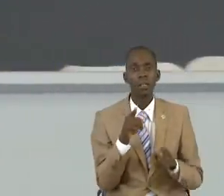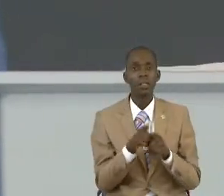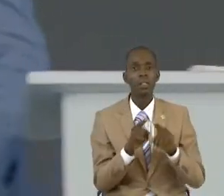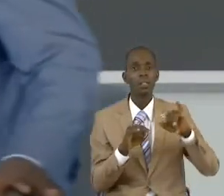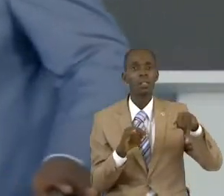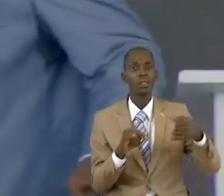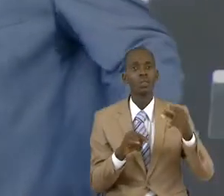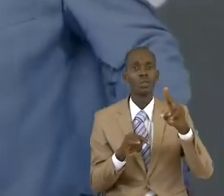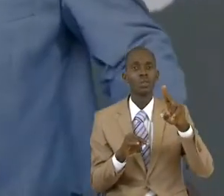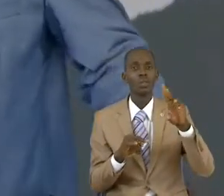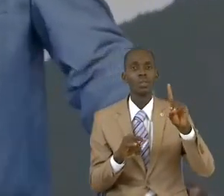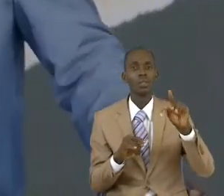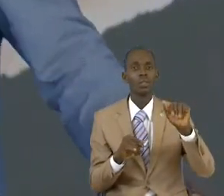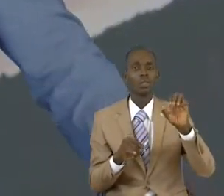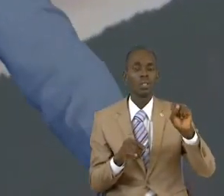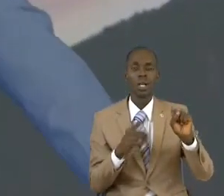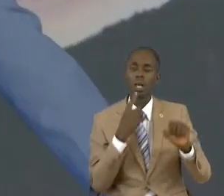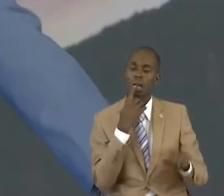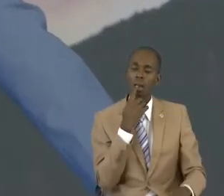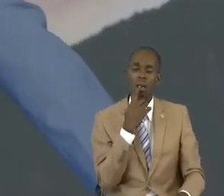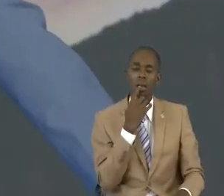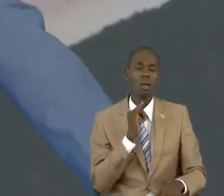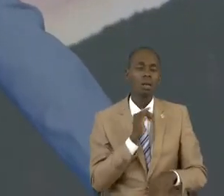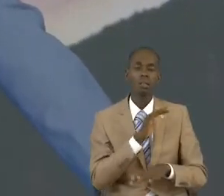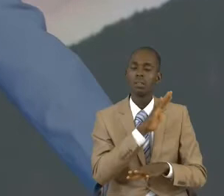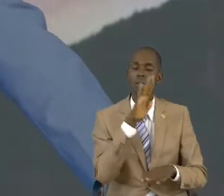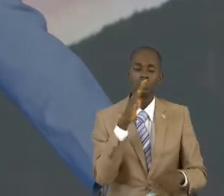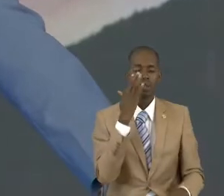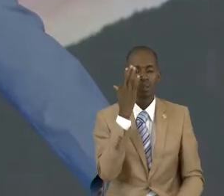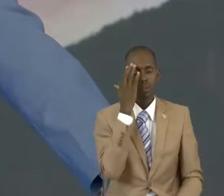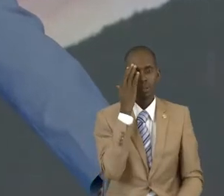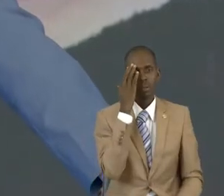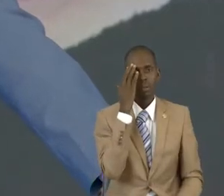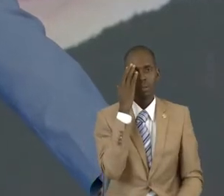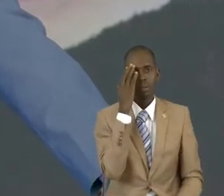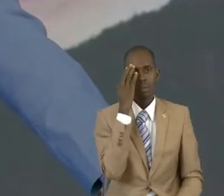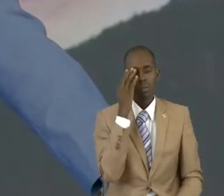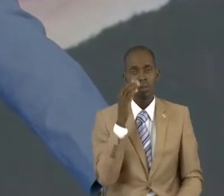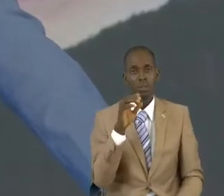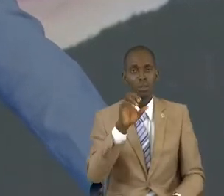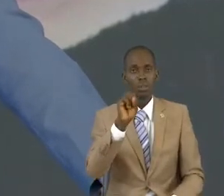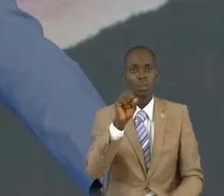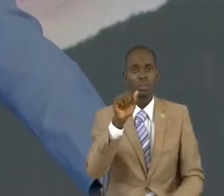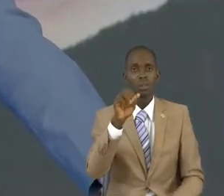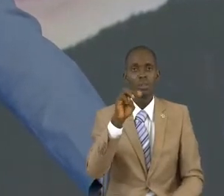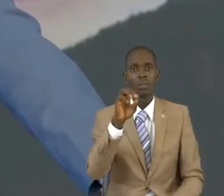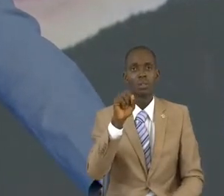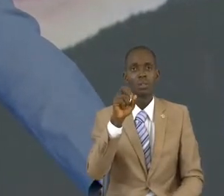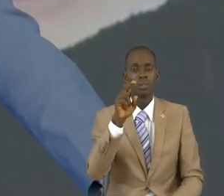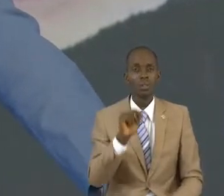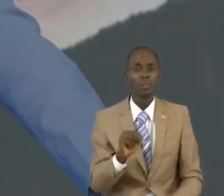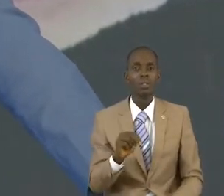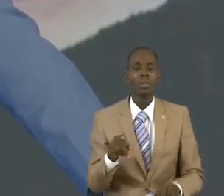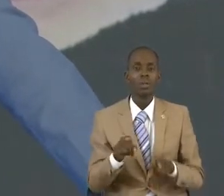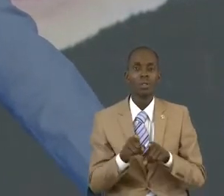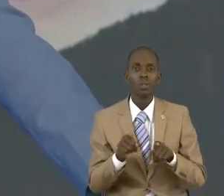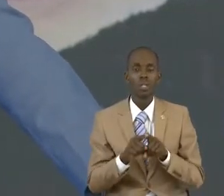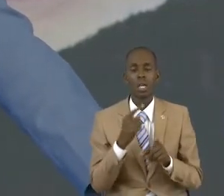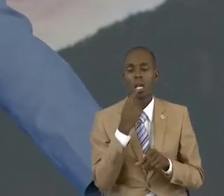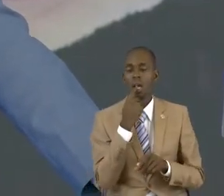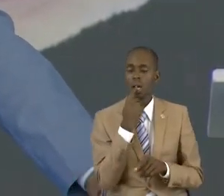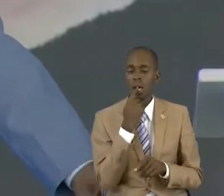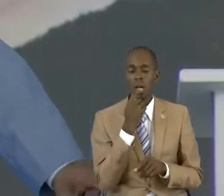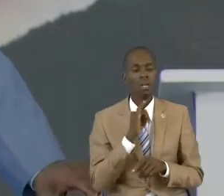regretted, and I know. Samson regretted, and